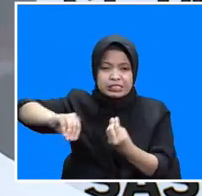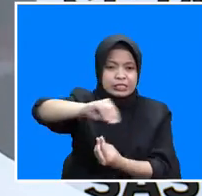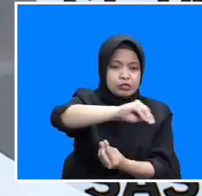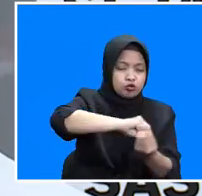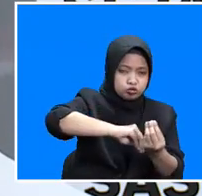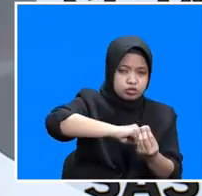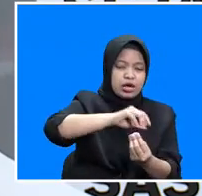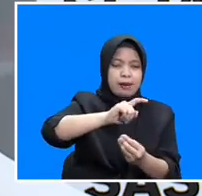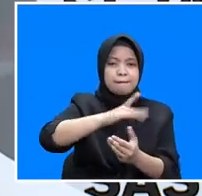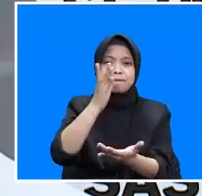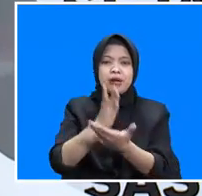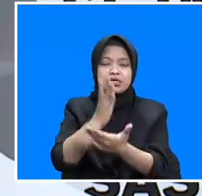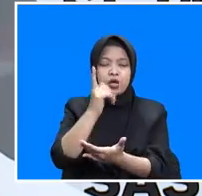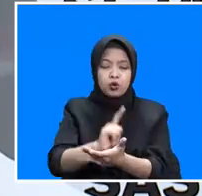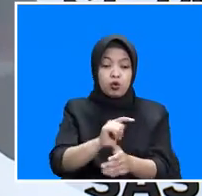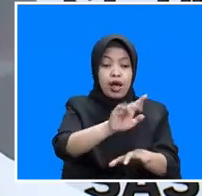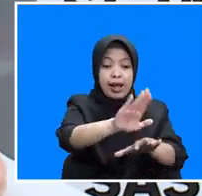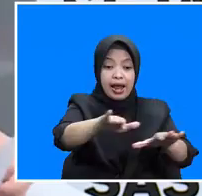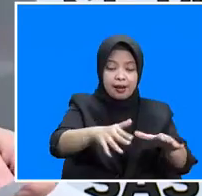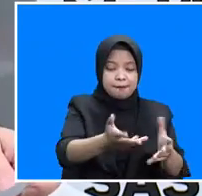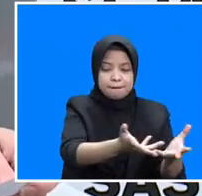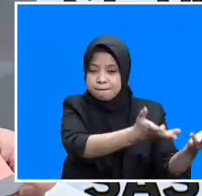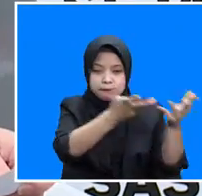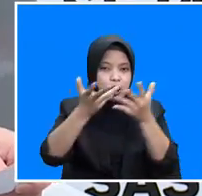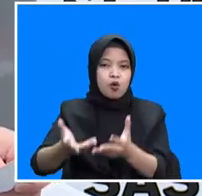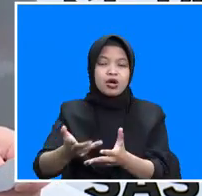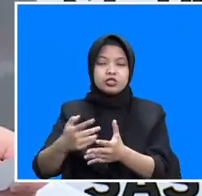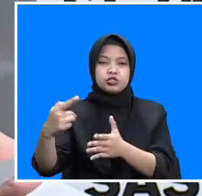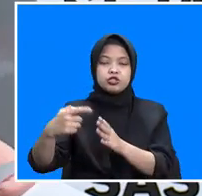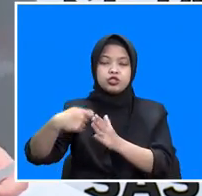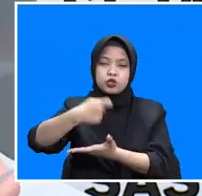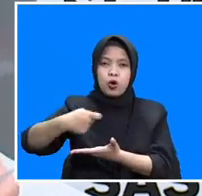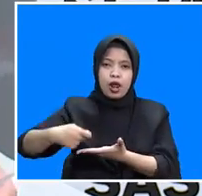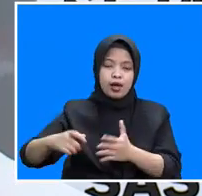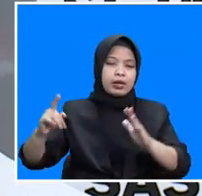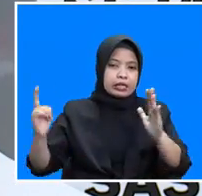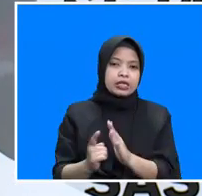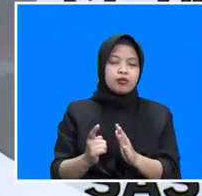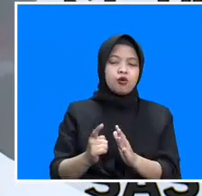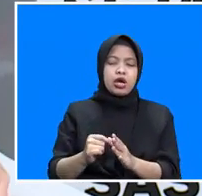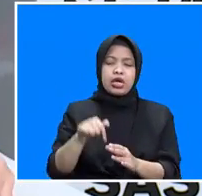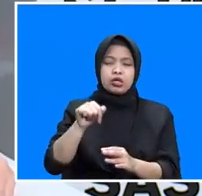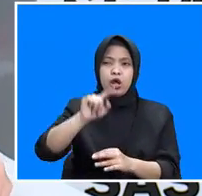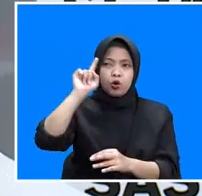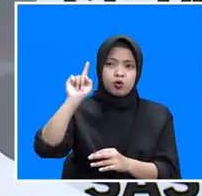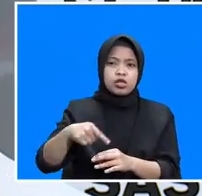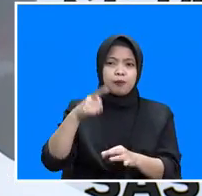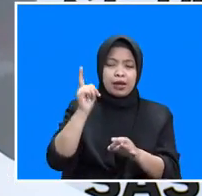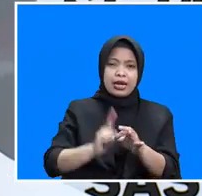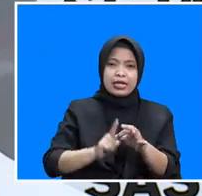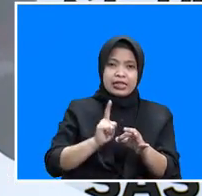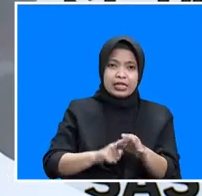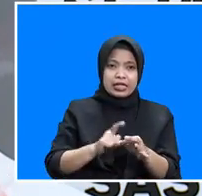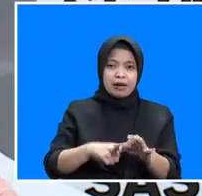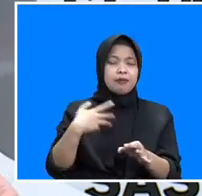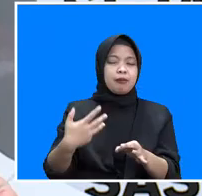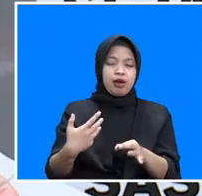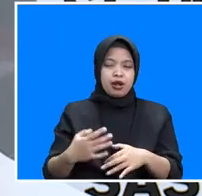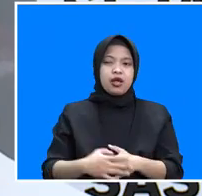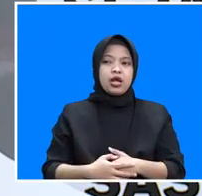school. So these are really key priorities. I think the other thing, perhaps, you know, to